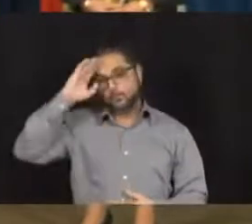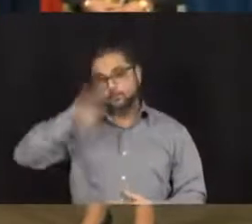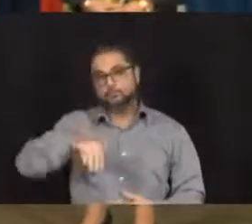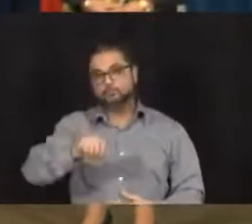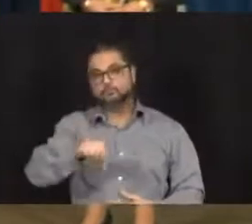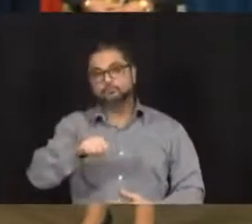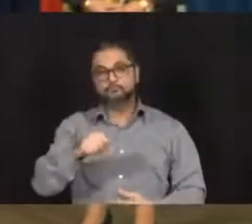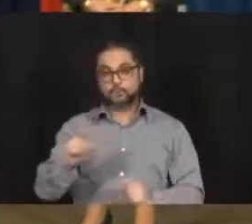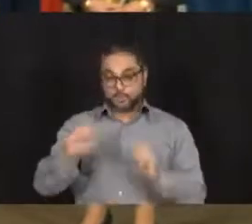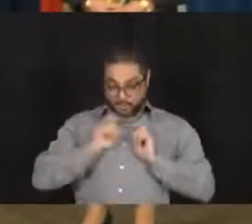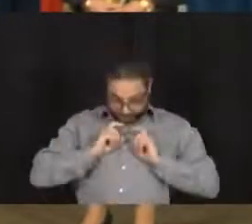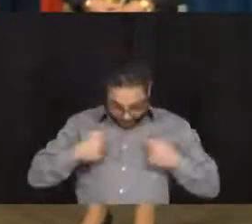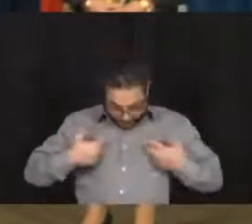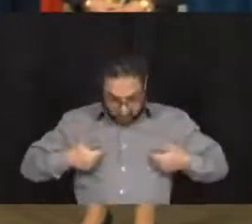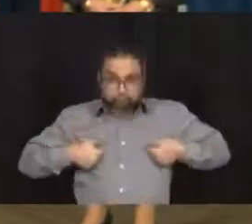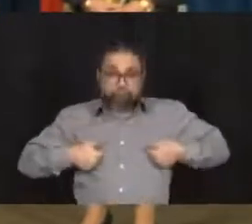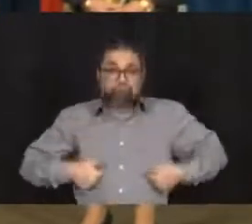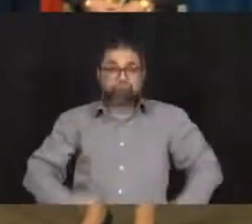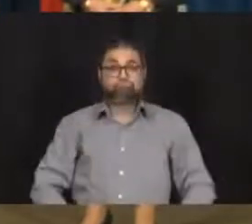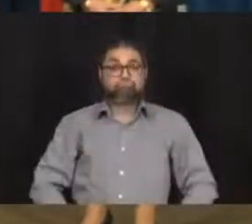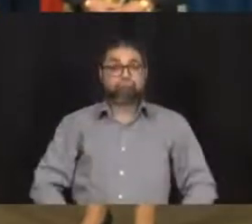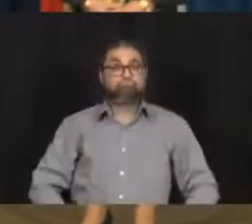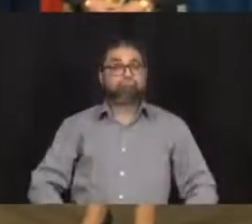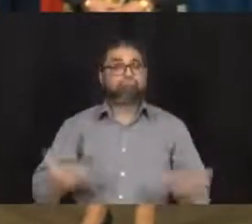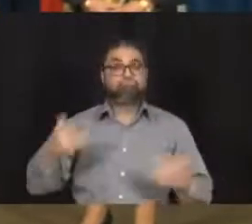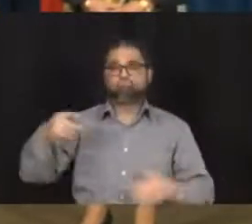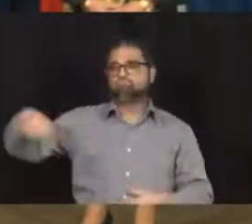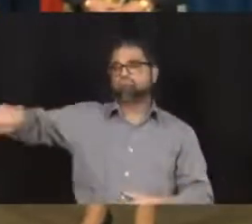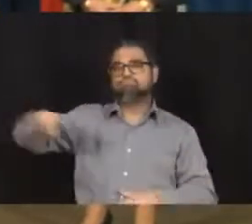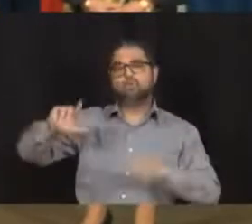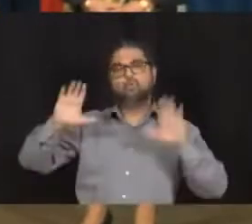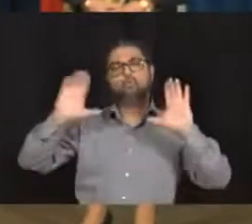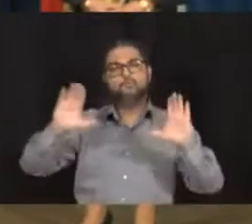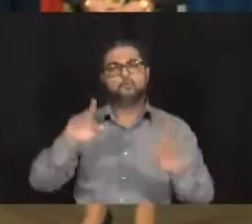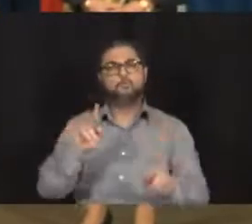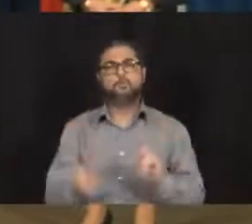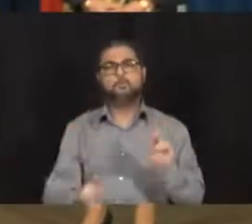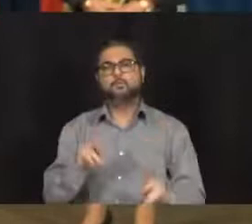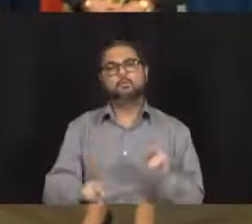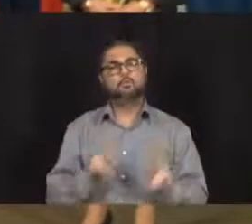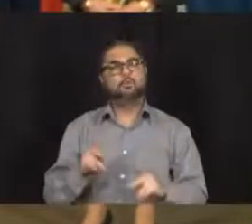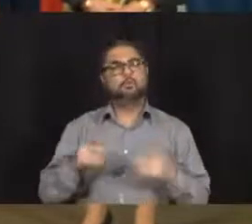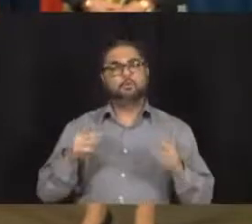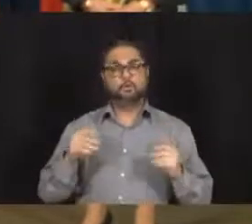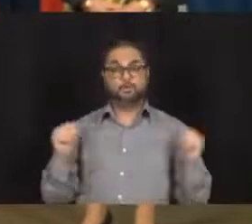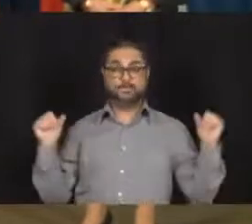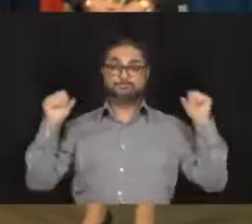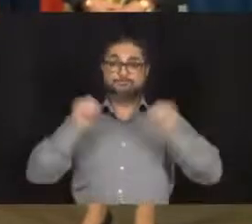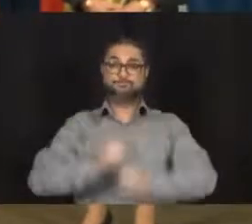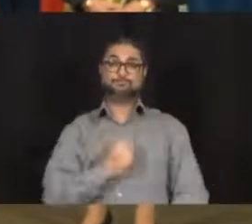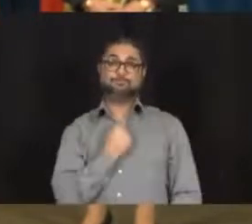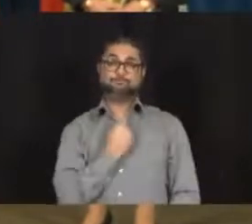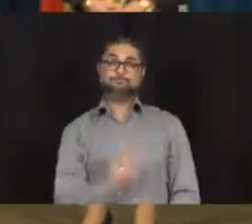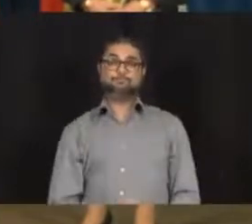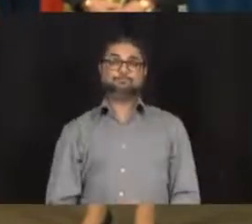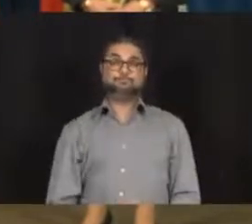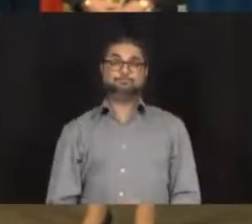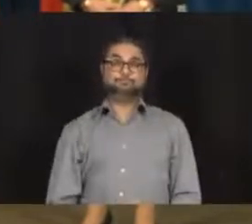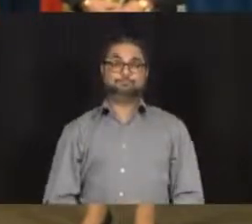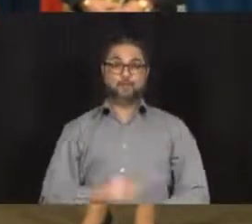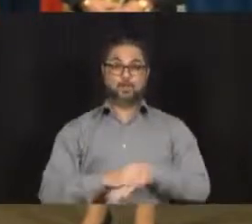on, and I'll tell you, it feels a lot more comfortable than those suits I wear. I wanted to ask you about